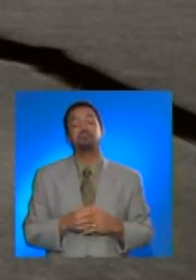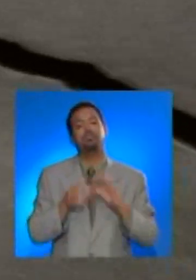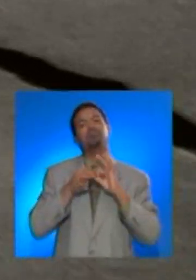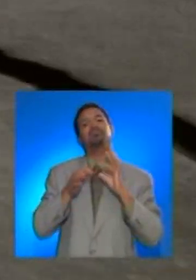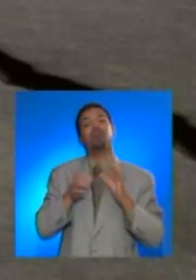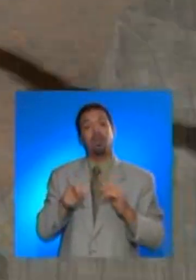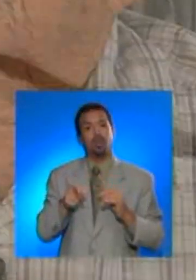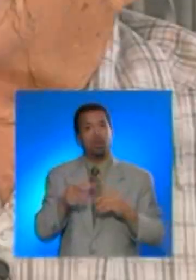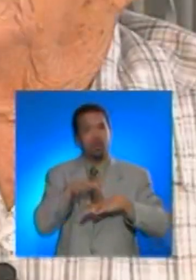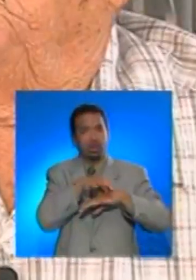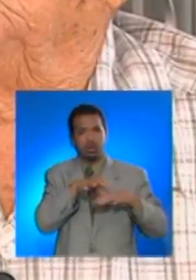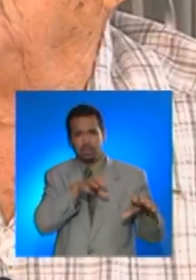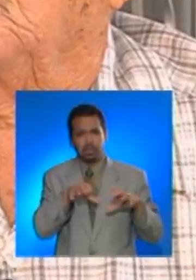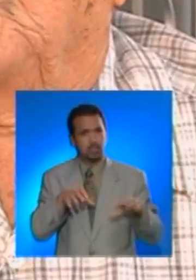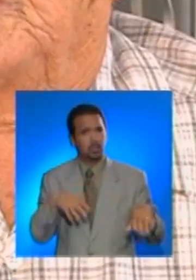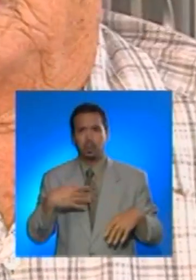everywhere.